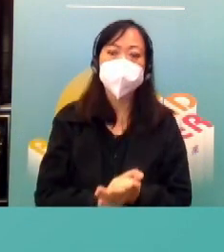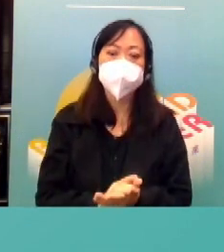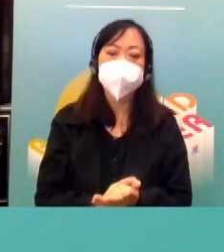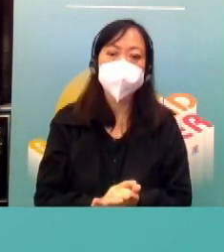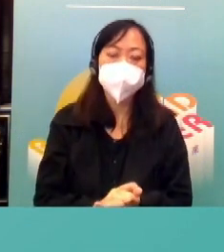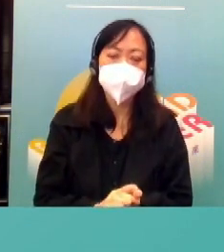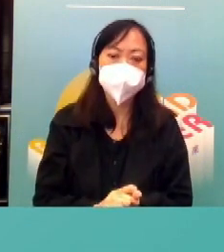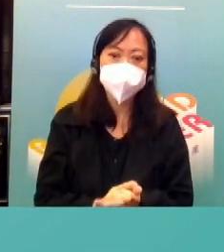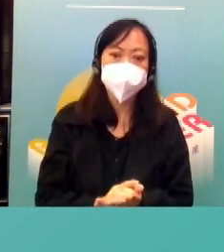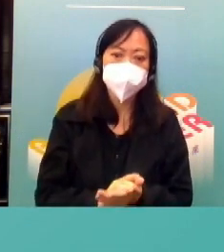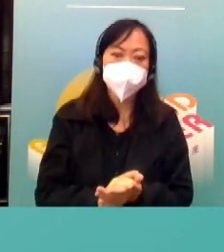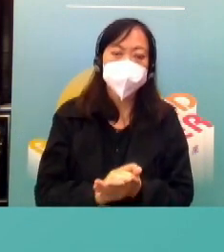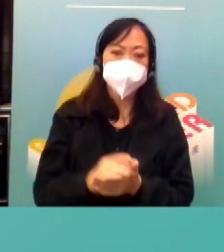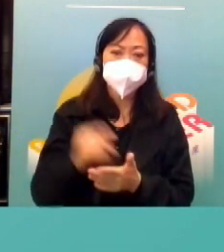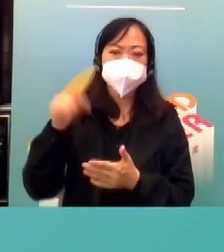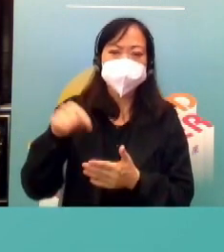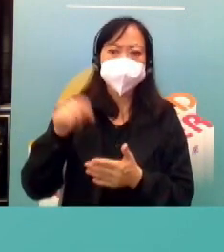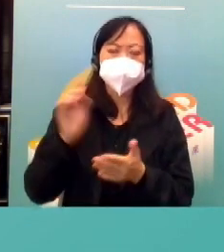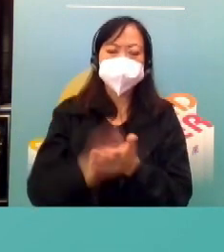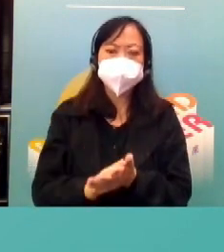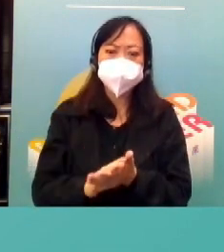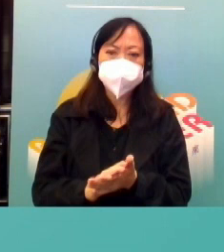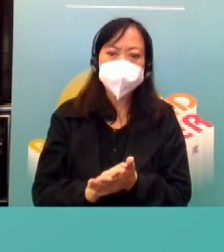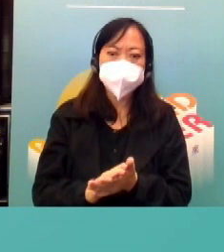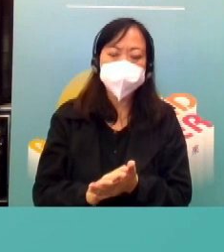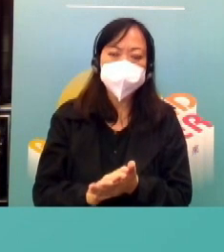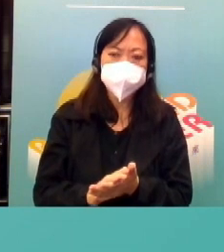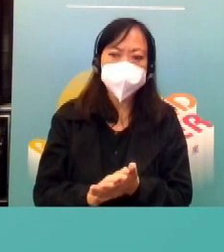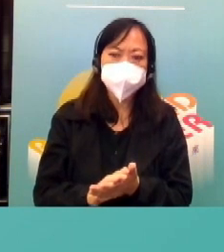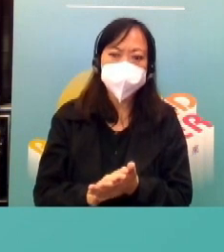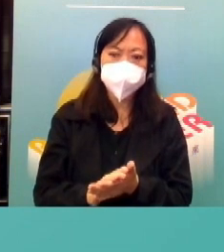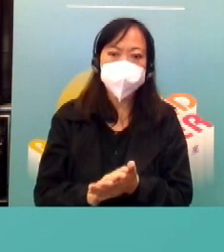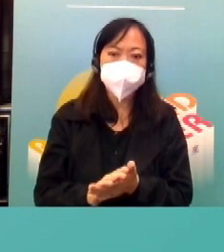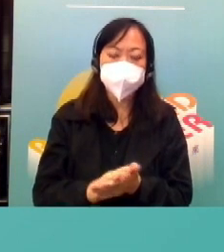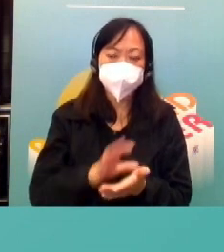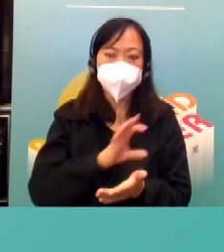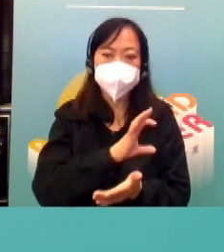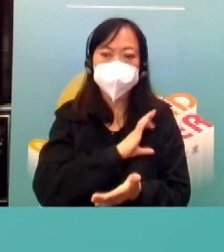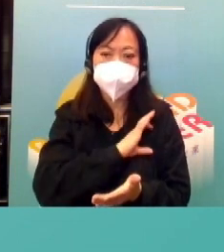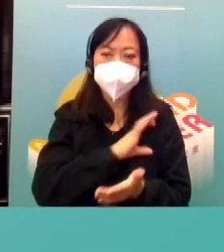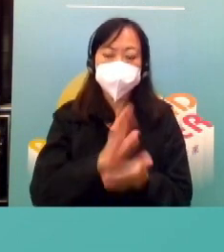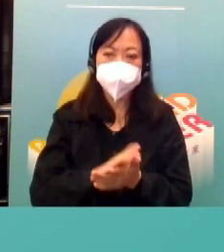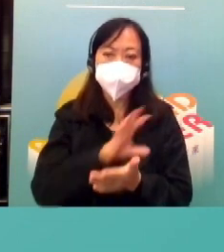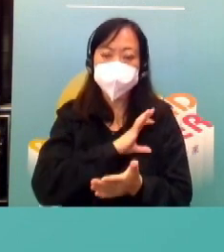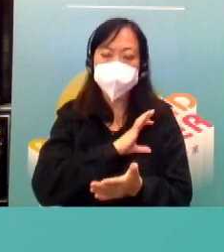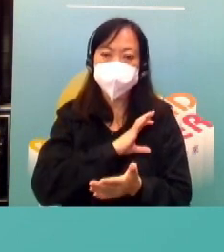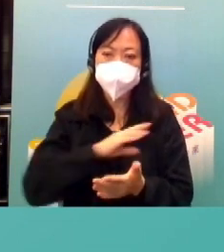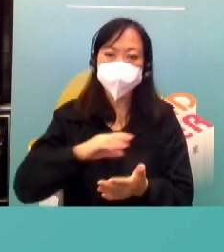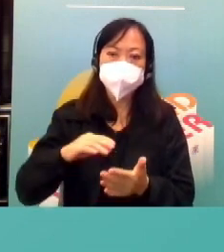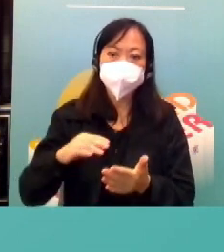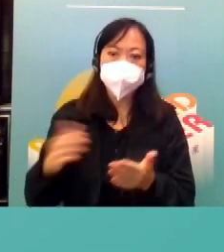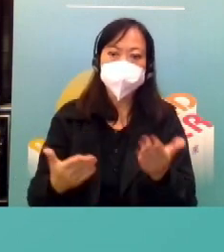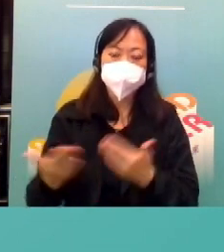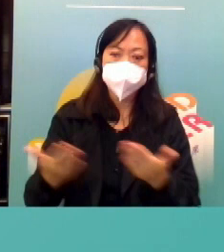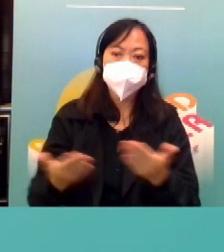council to turn a former town hall location into over 500 units of high